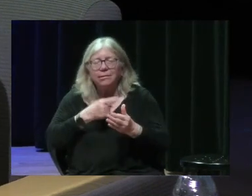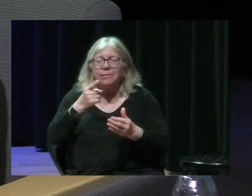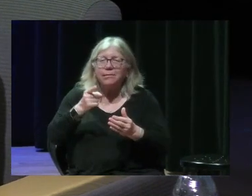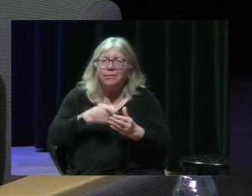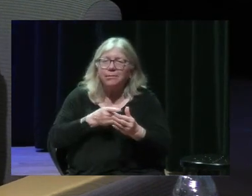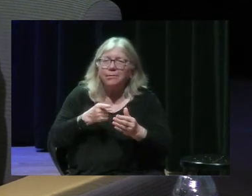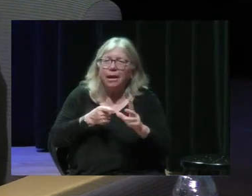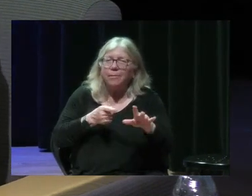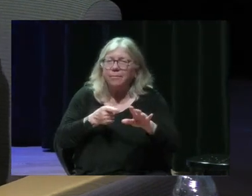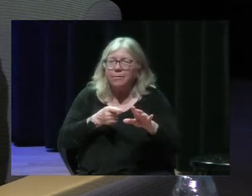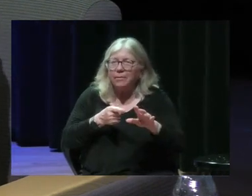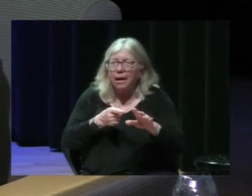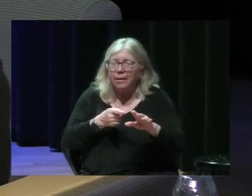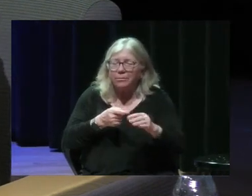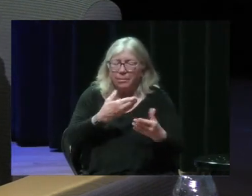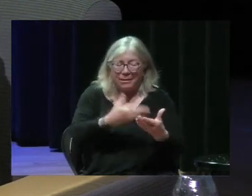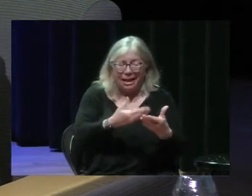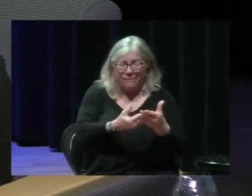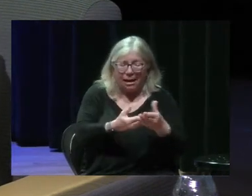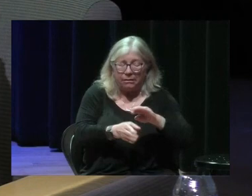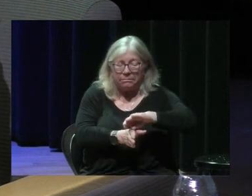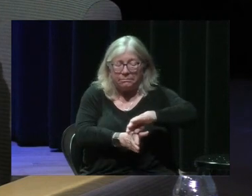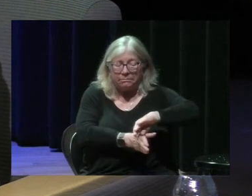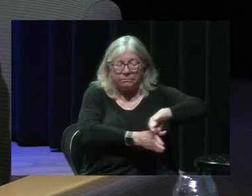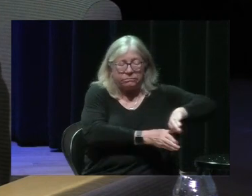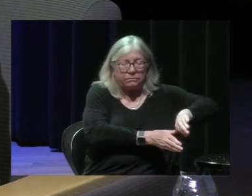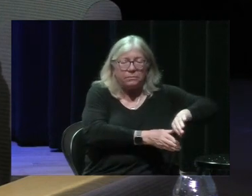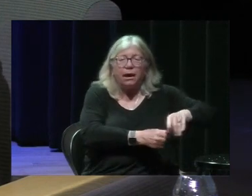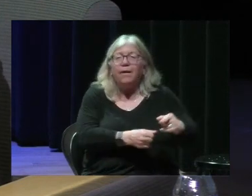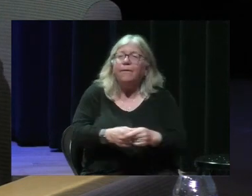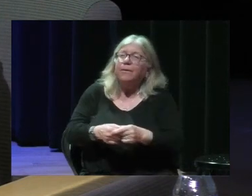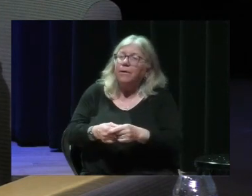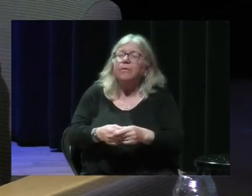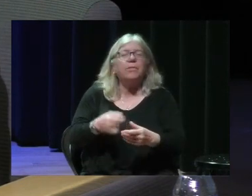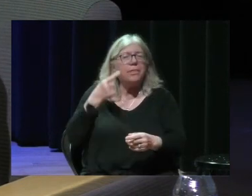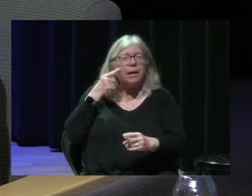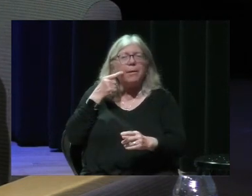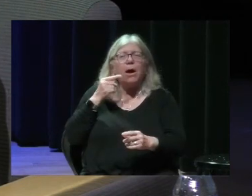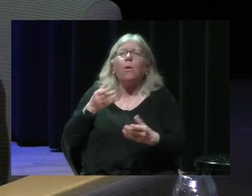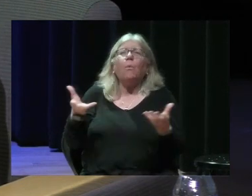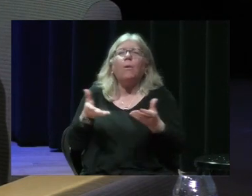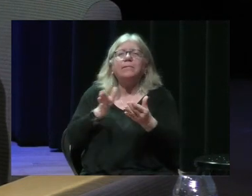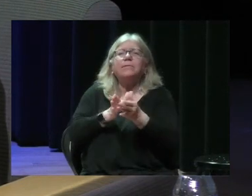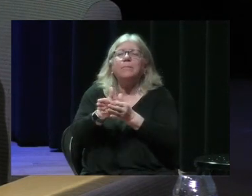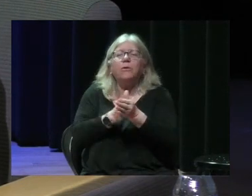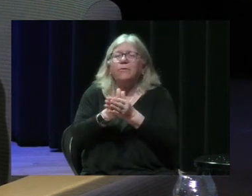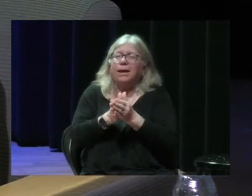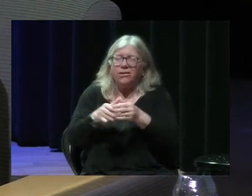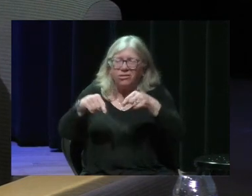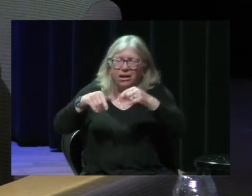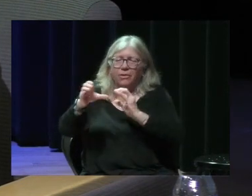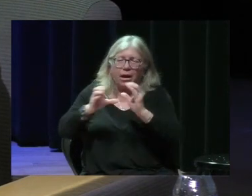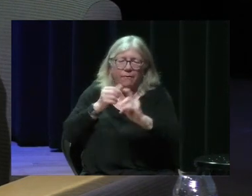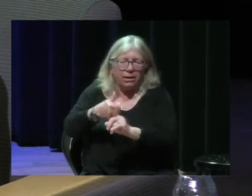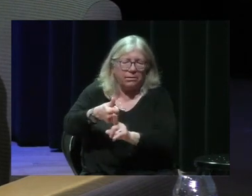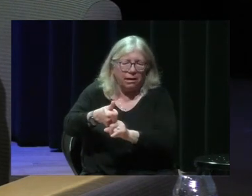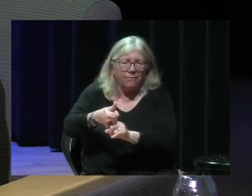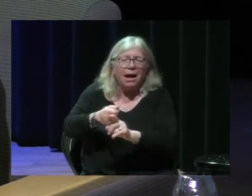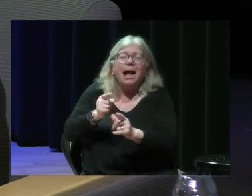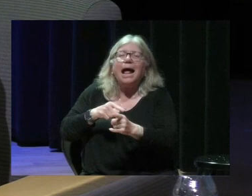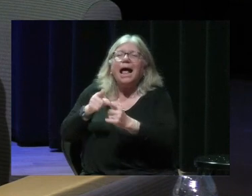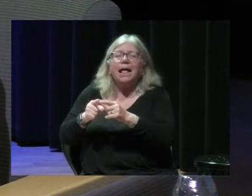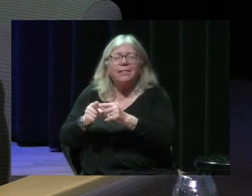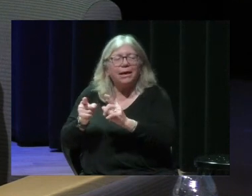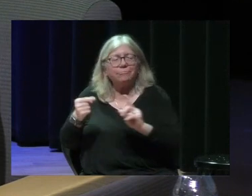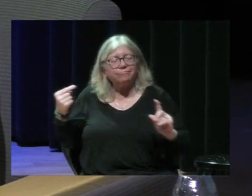that disparity in facts on the shelf in pursuit of our motivations in this conversation. And then you can come back around to